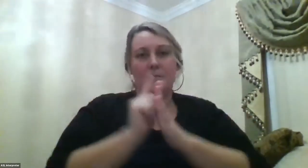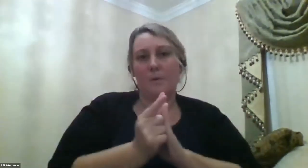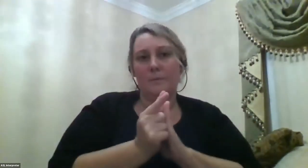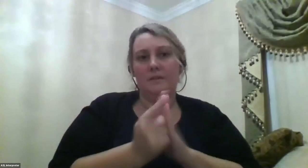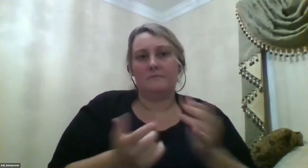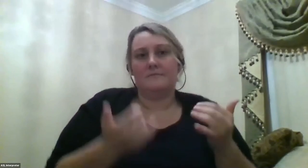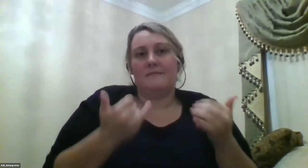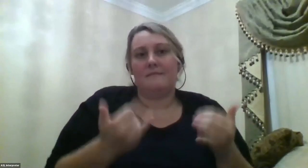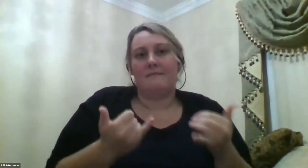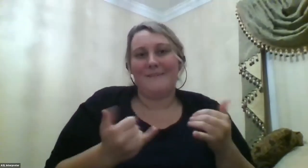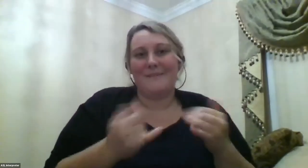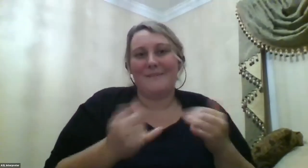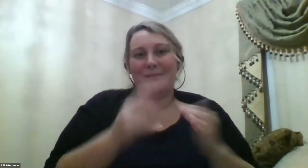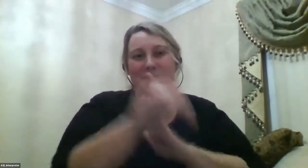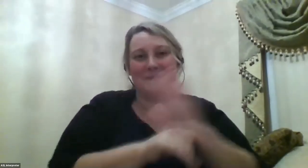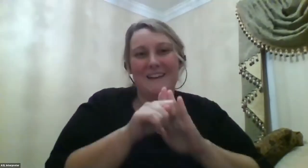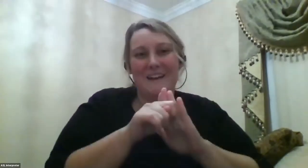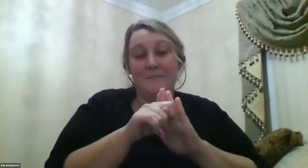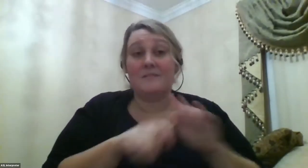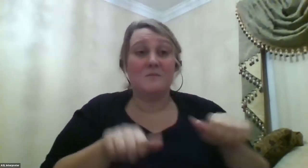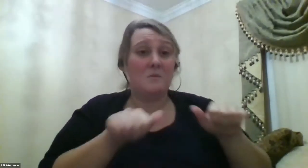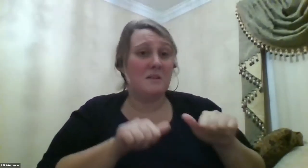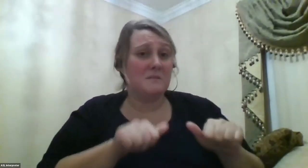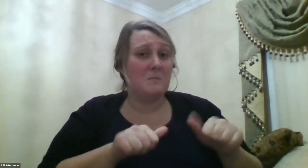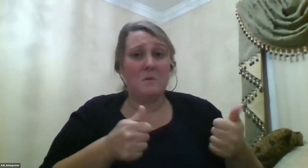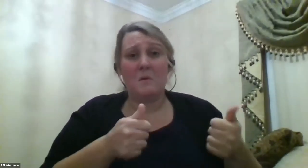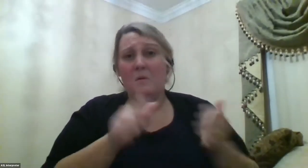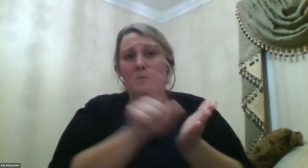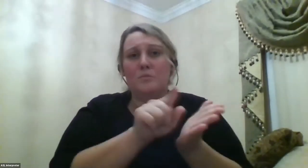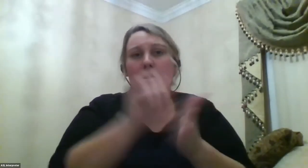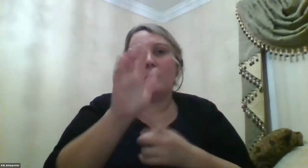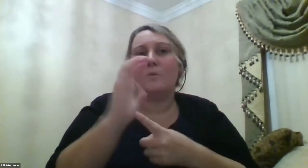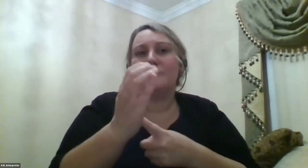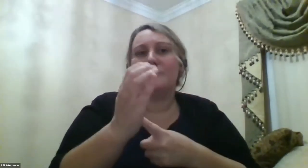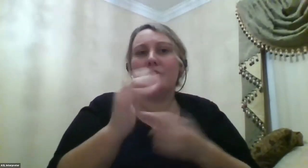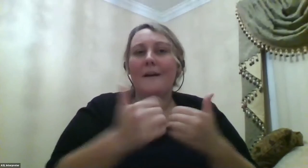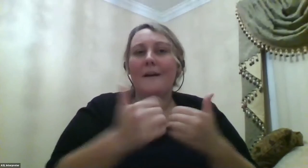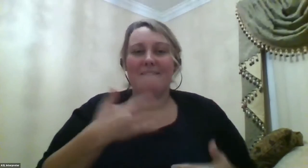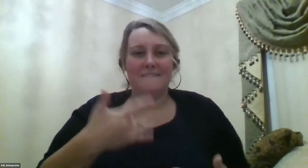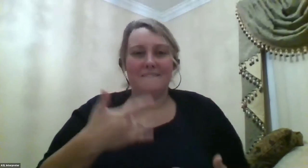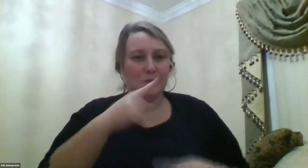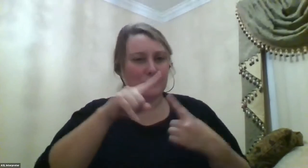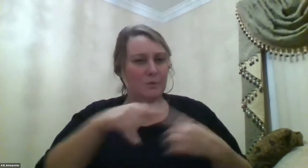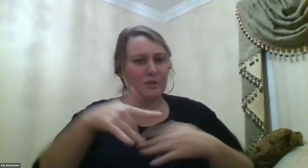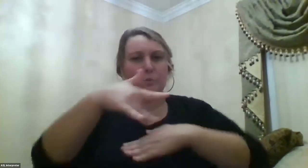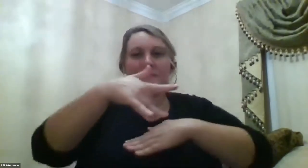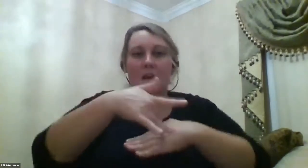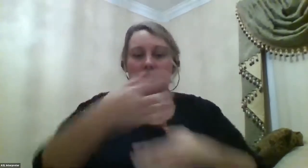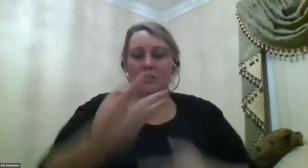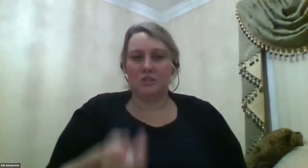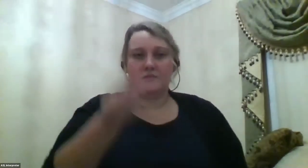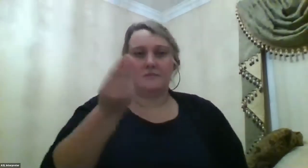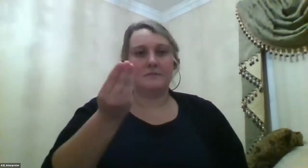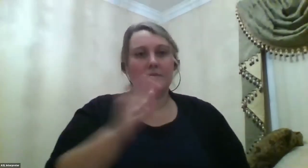or the print culture and how that feels in your hand and how you hold it. But it could also be about this,